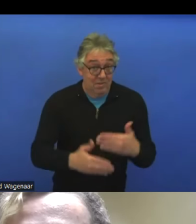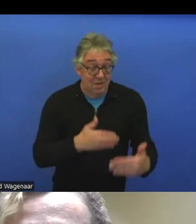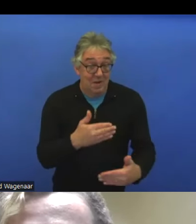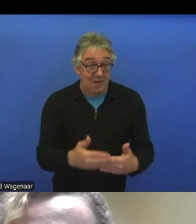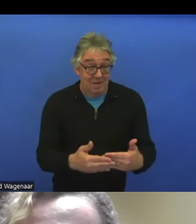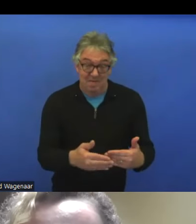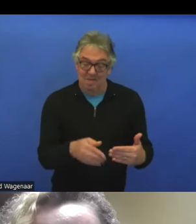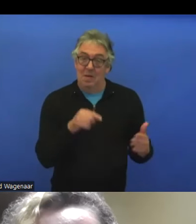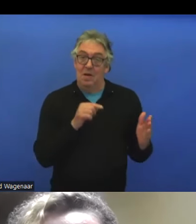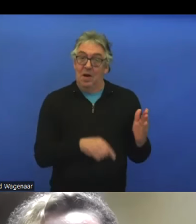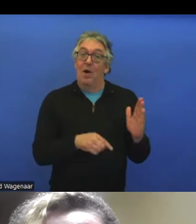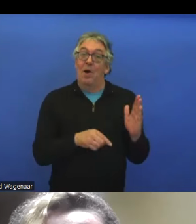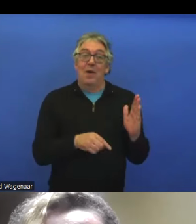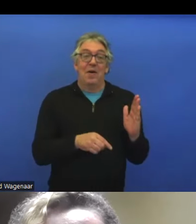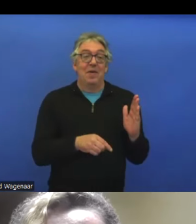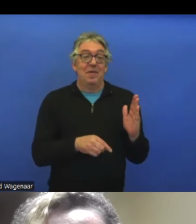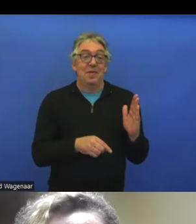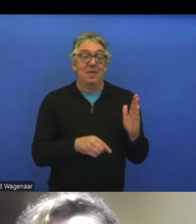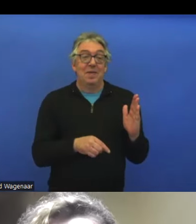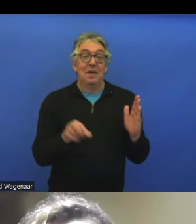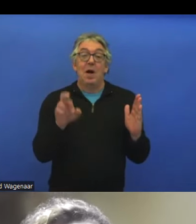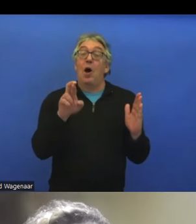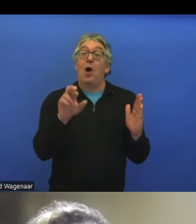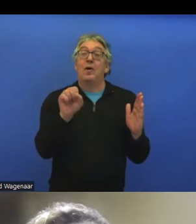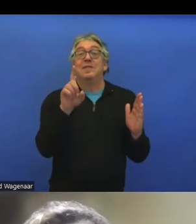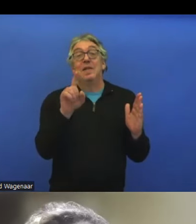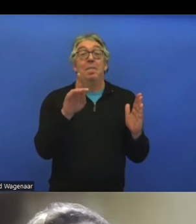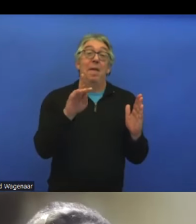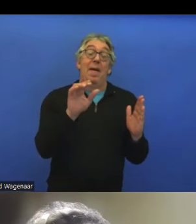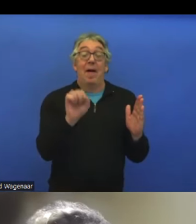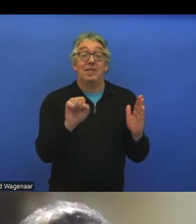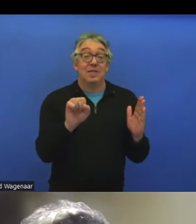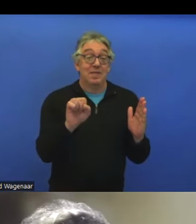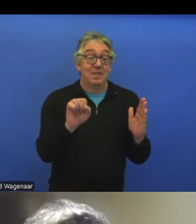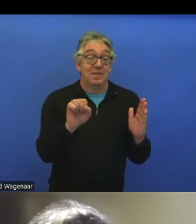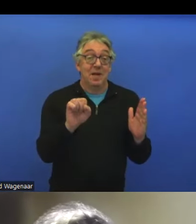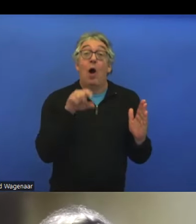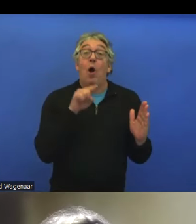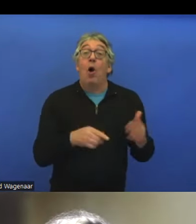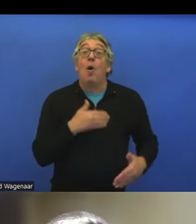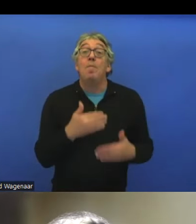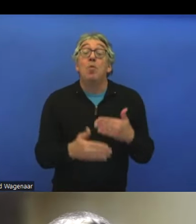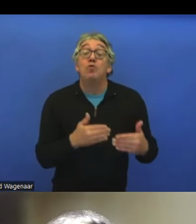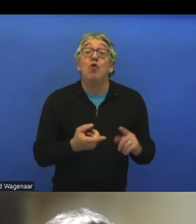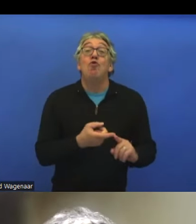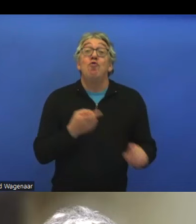in the RSDPS are procedures that are UNHCR's procedures. So this is